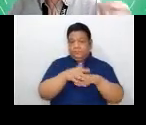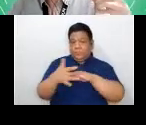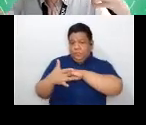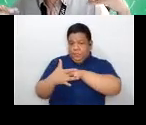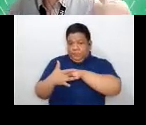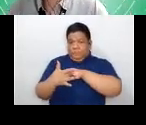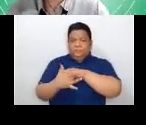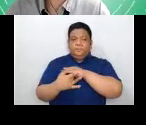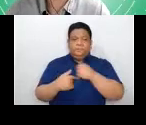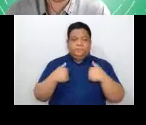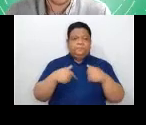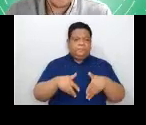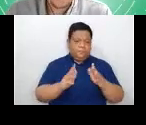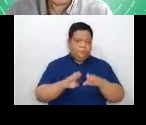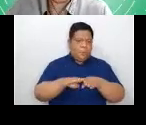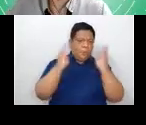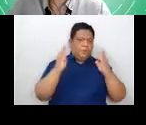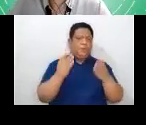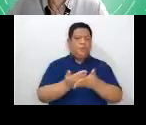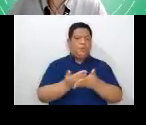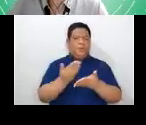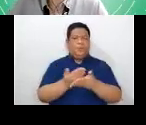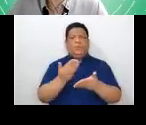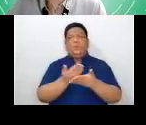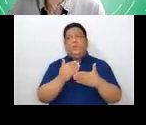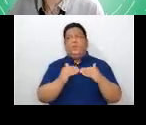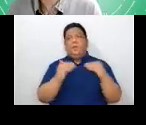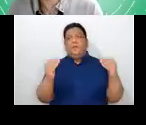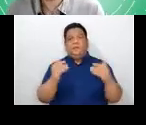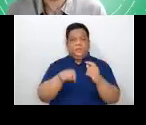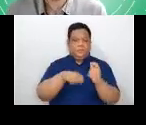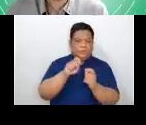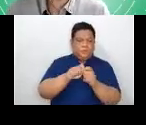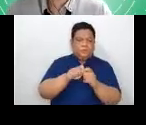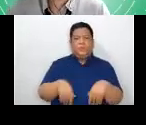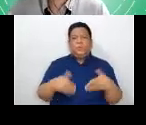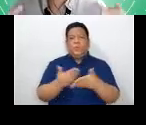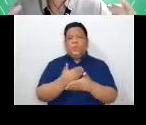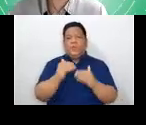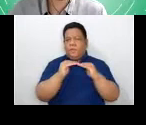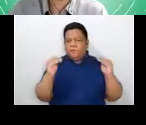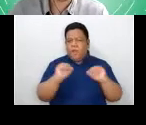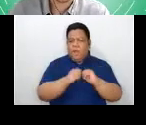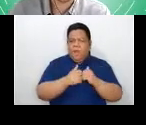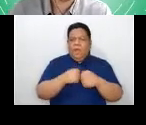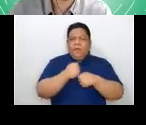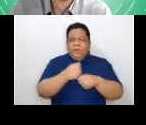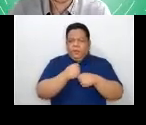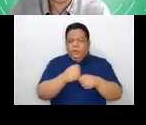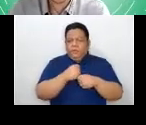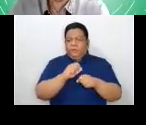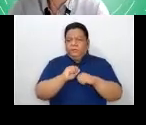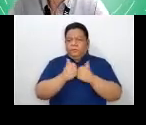allowed us to open a new kind of thing, a new level of detail, a new level of production, a new level of customization and